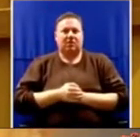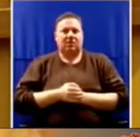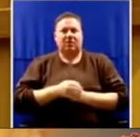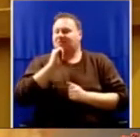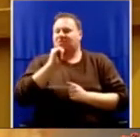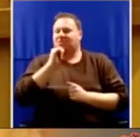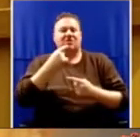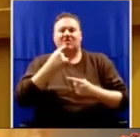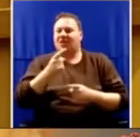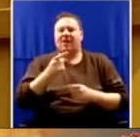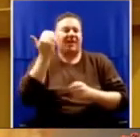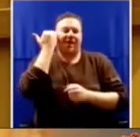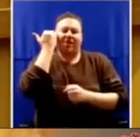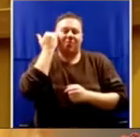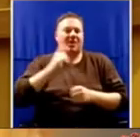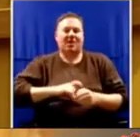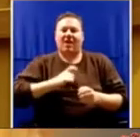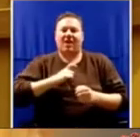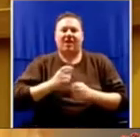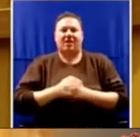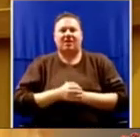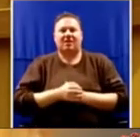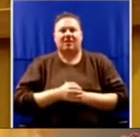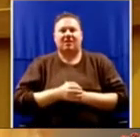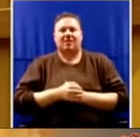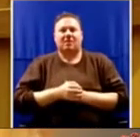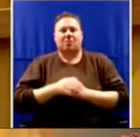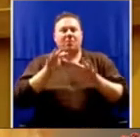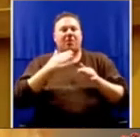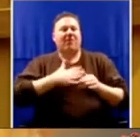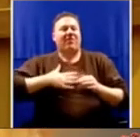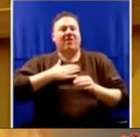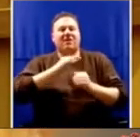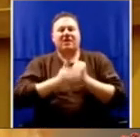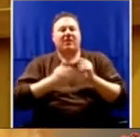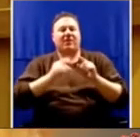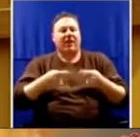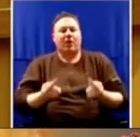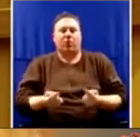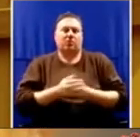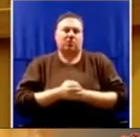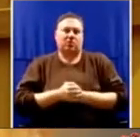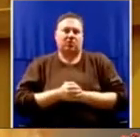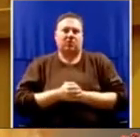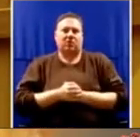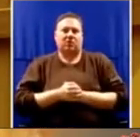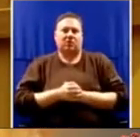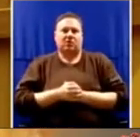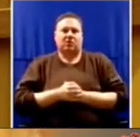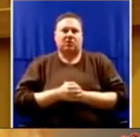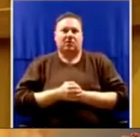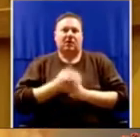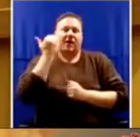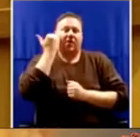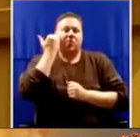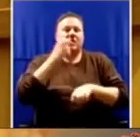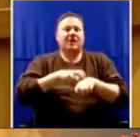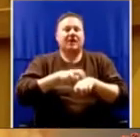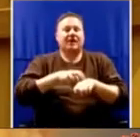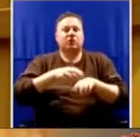or encourage our citizenry to feel safer. Government needs to accept its primary responsibility, that